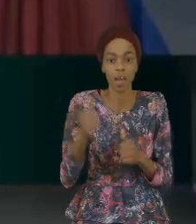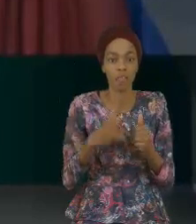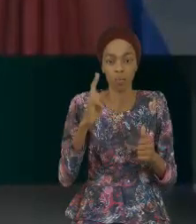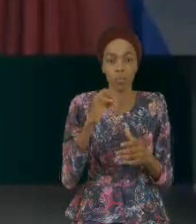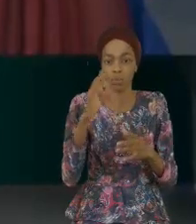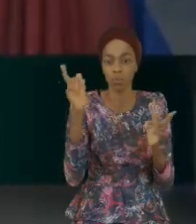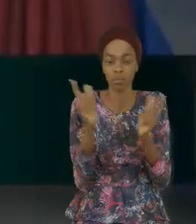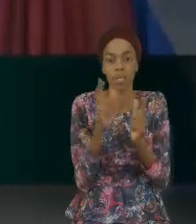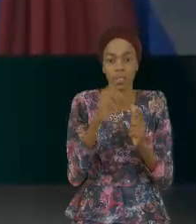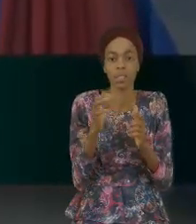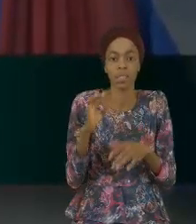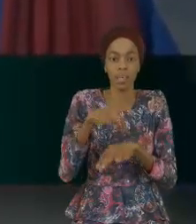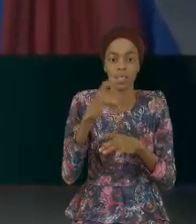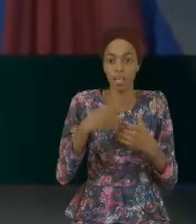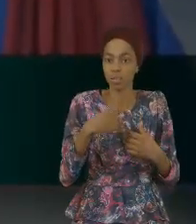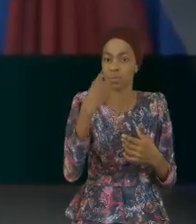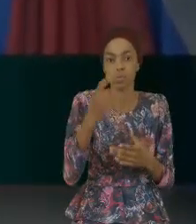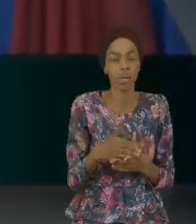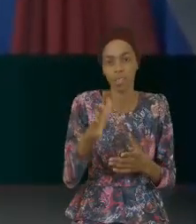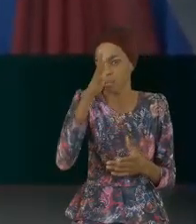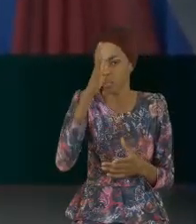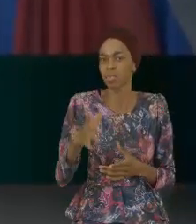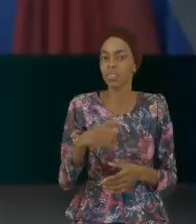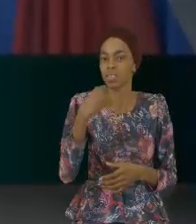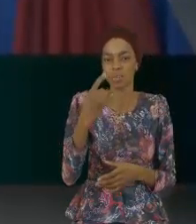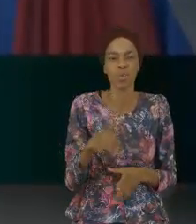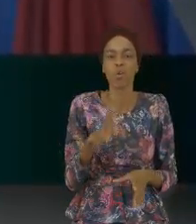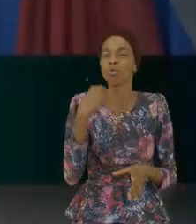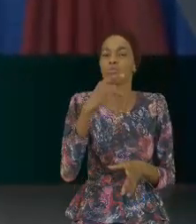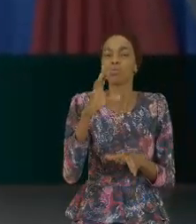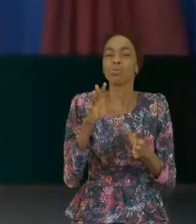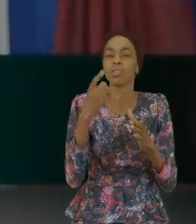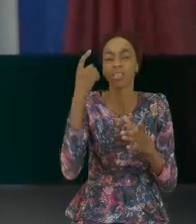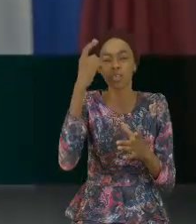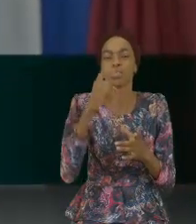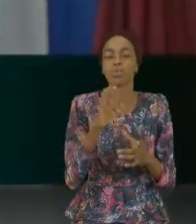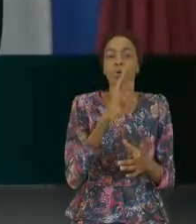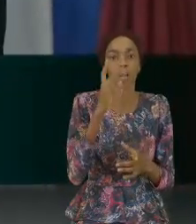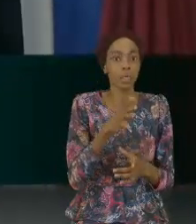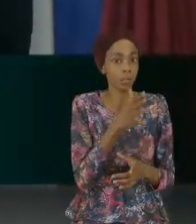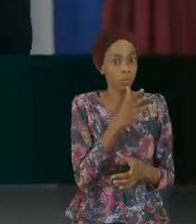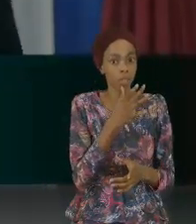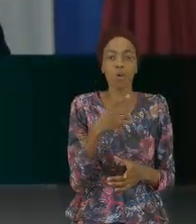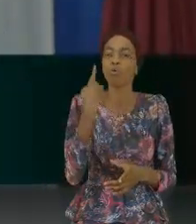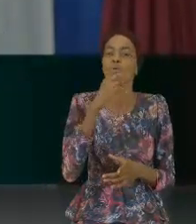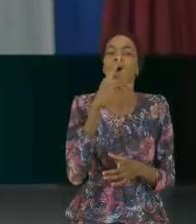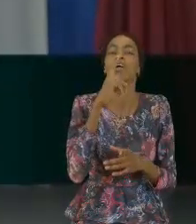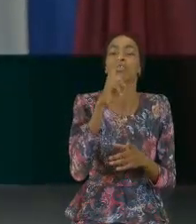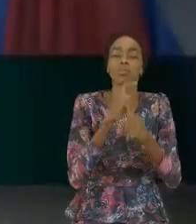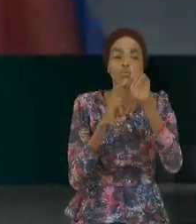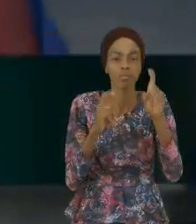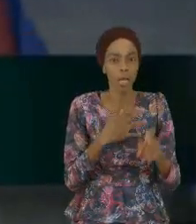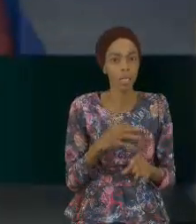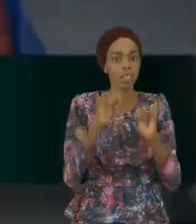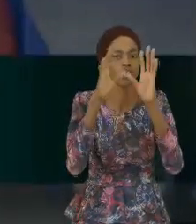said, who do you think you are? The mother said, who do you think you are? And the teacher